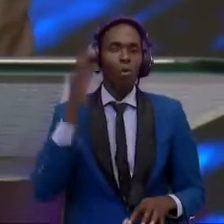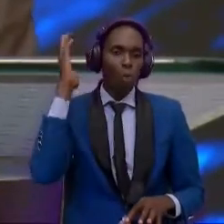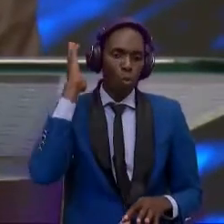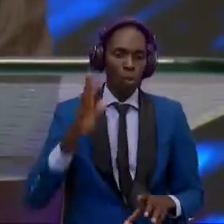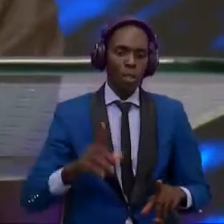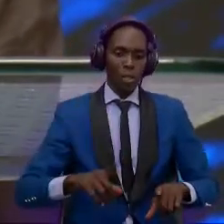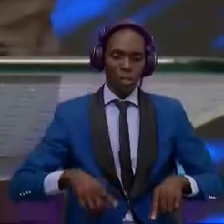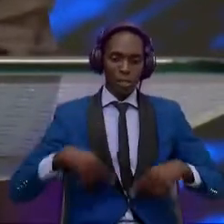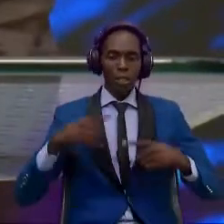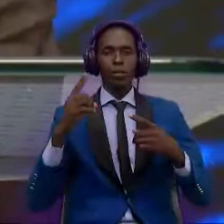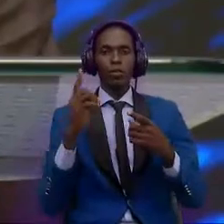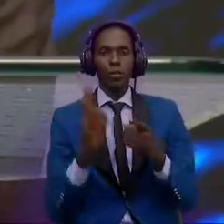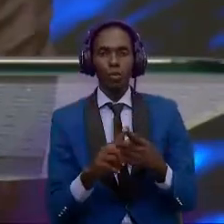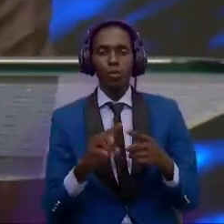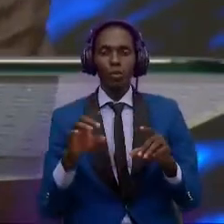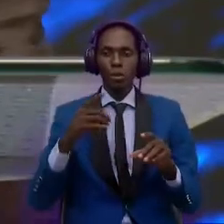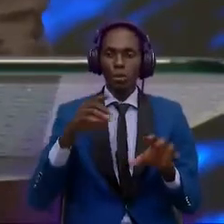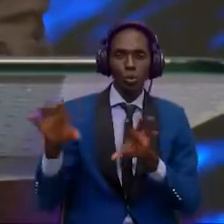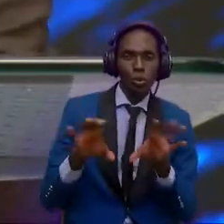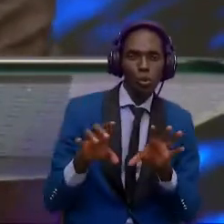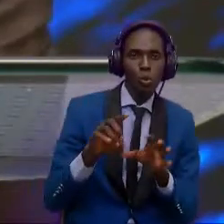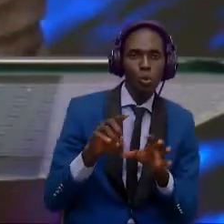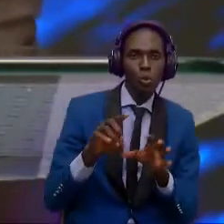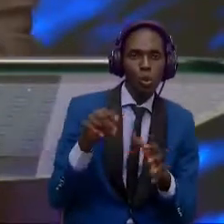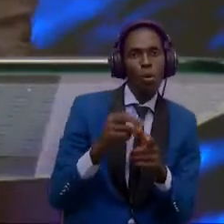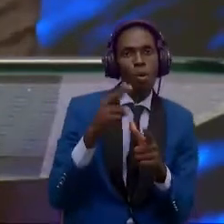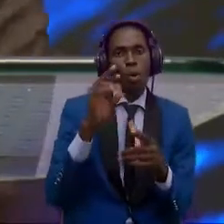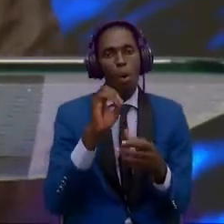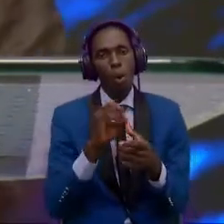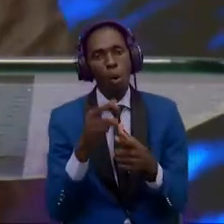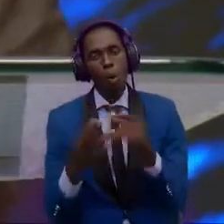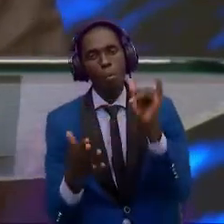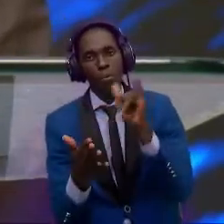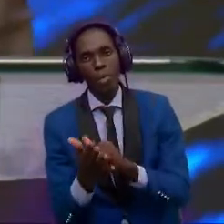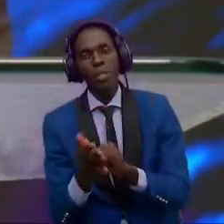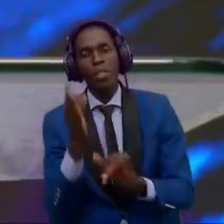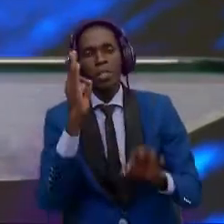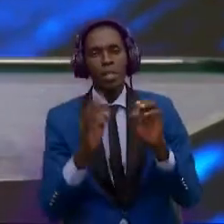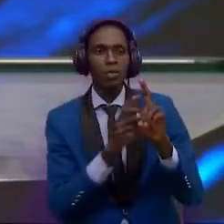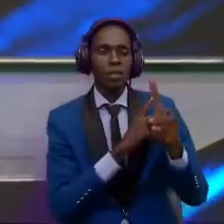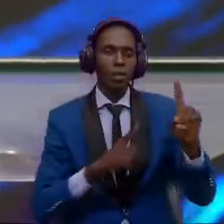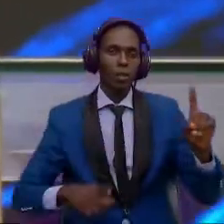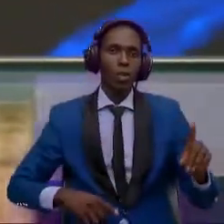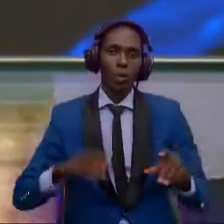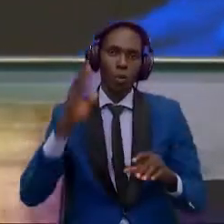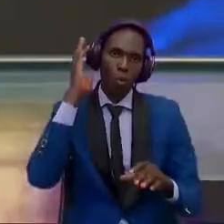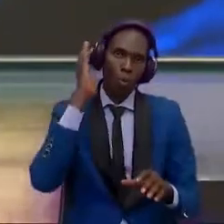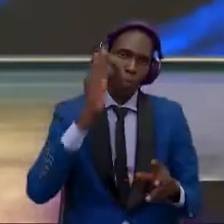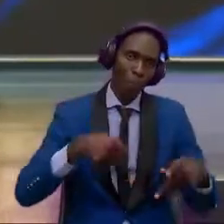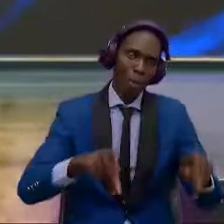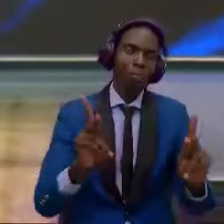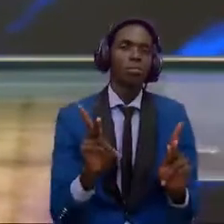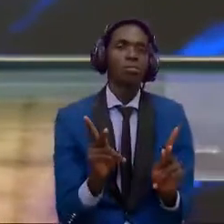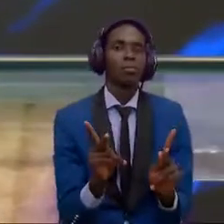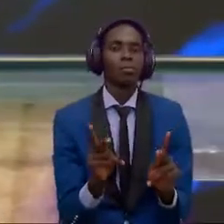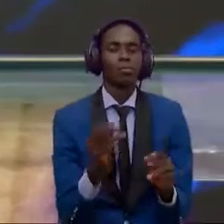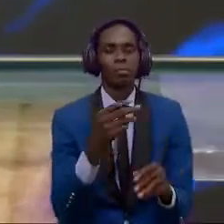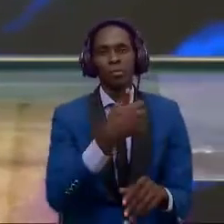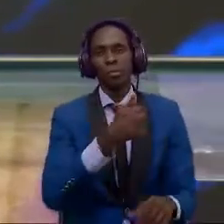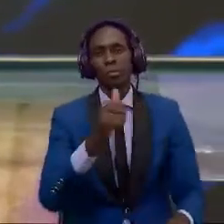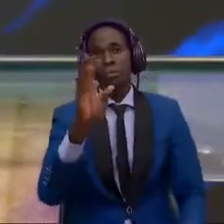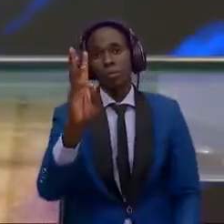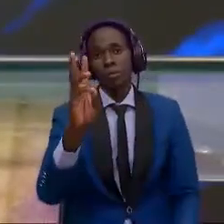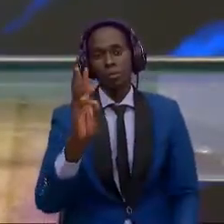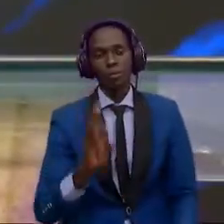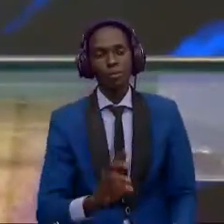or that if the Lord will. And then in verse 16, it tells us, but